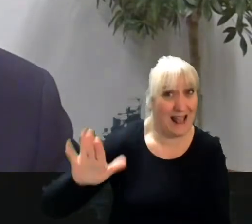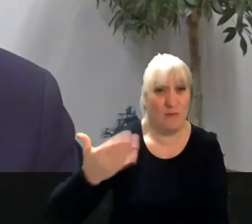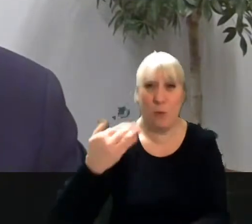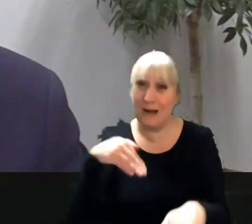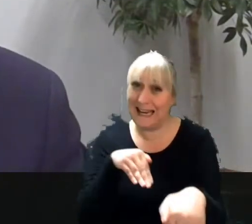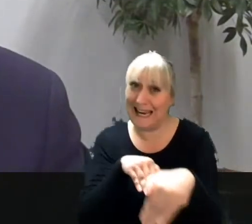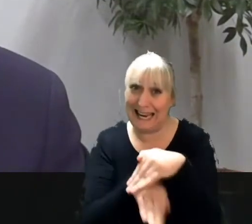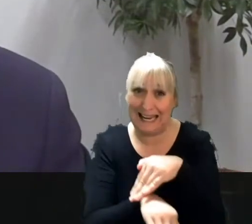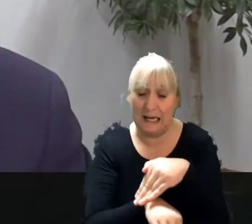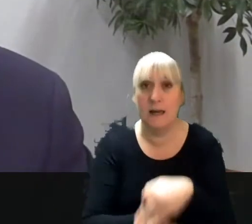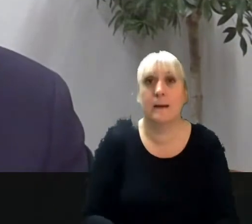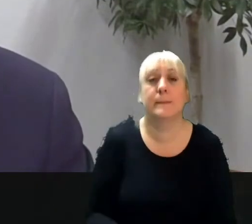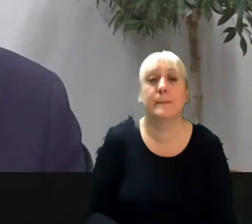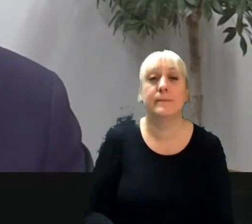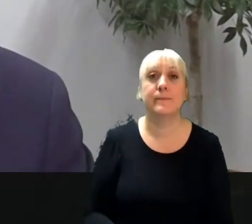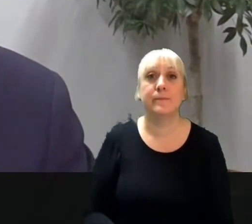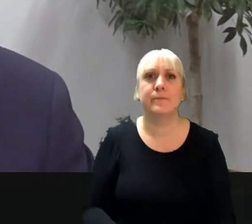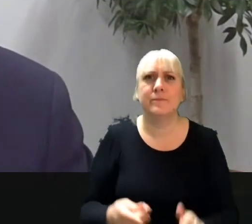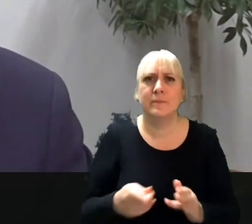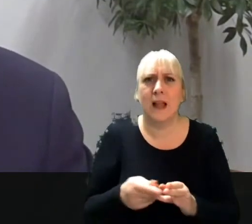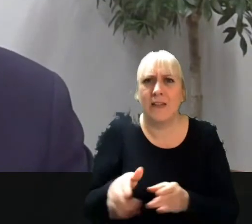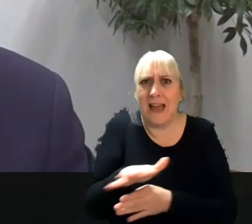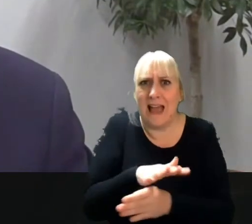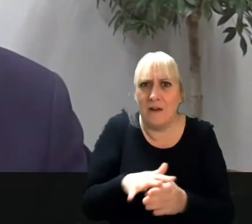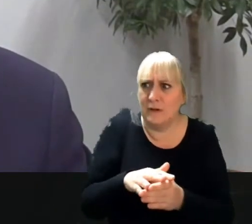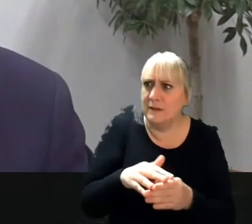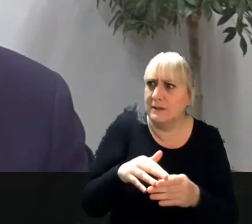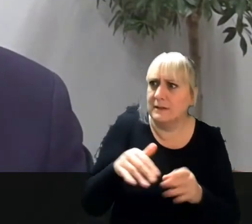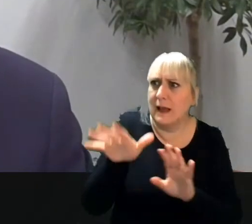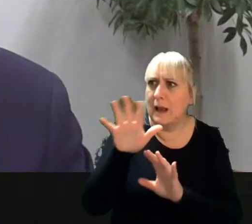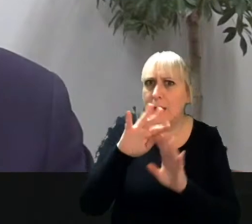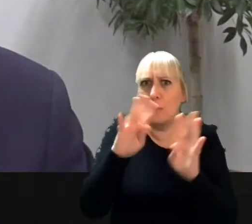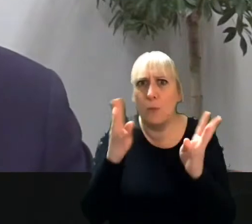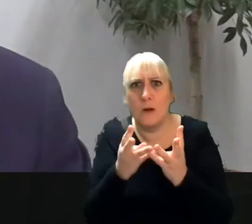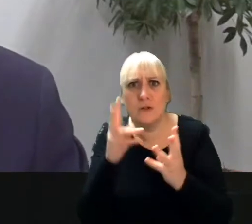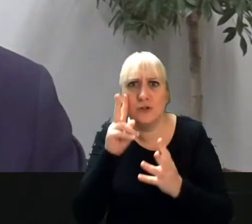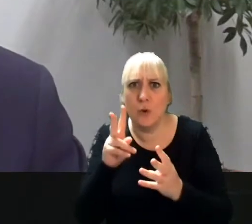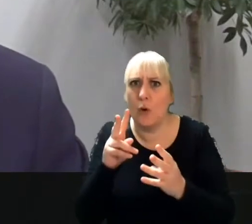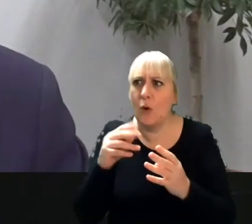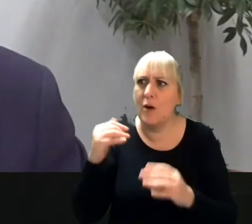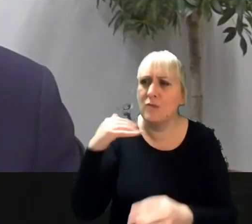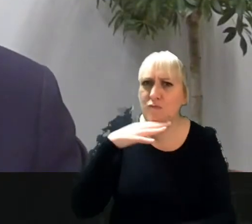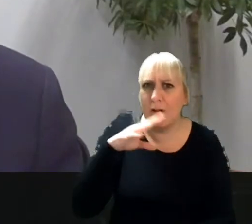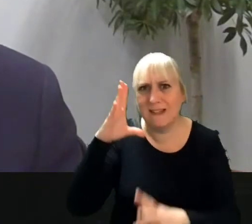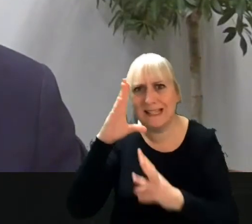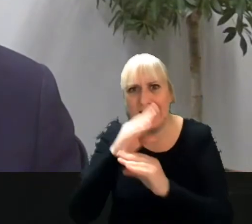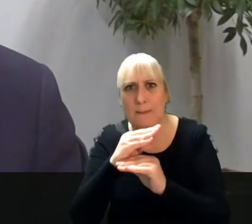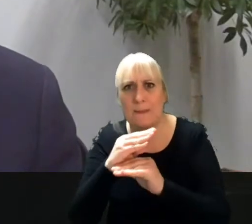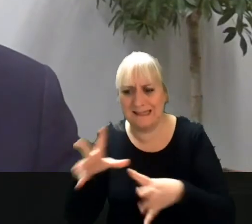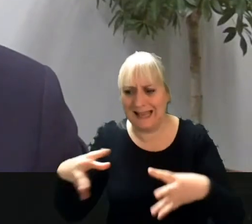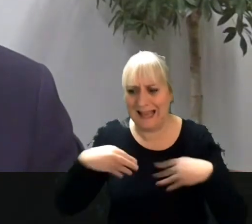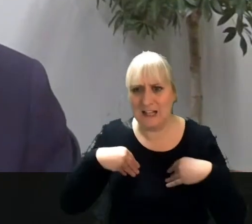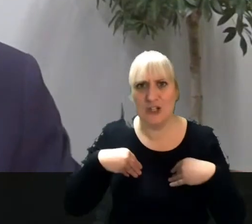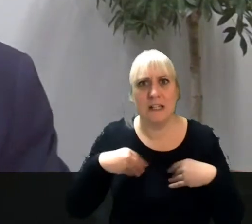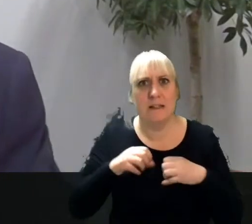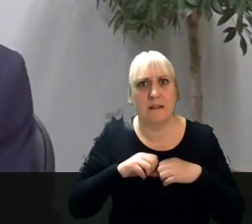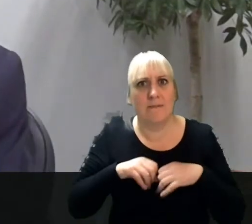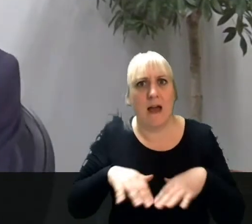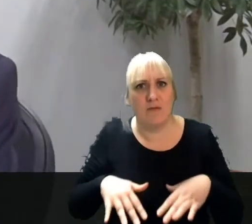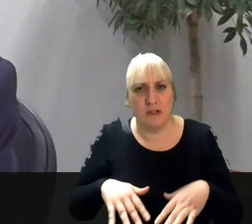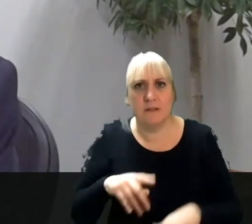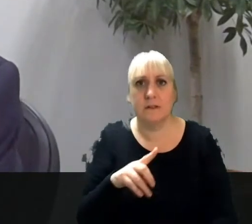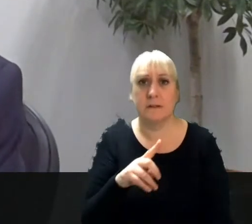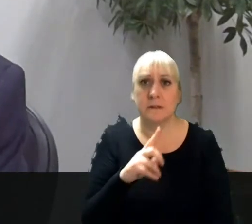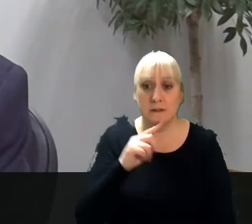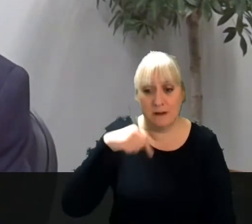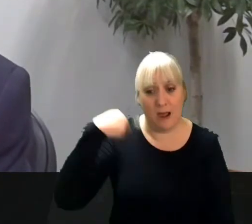world, Ian, saw a number of rough sleepers catching the virus and passing it on, in London, far few people caught the virus